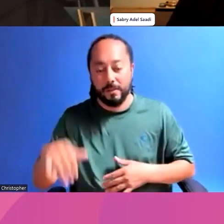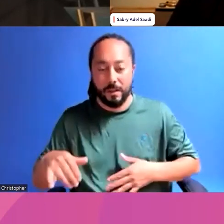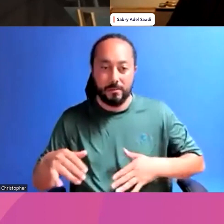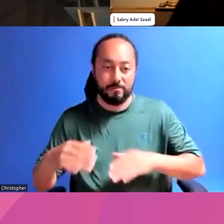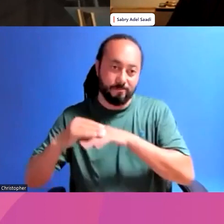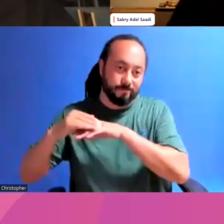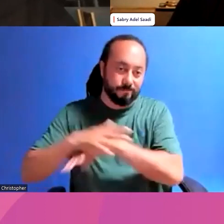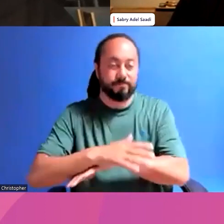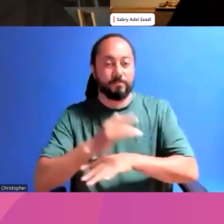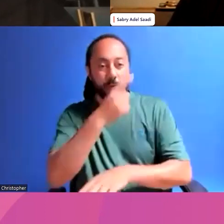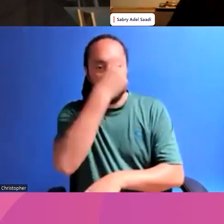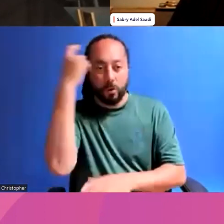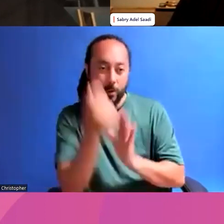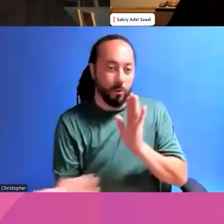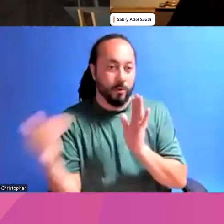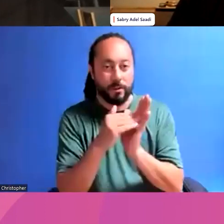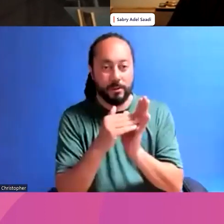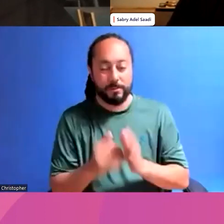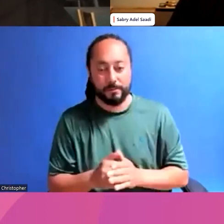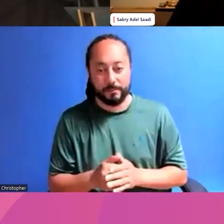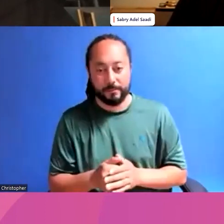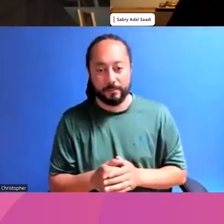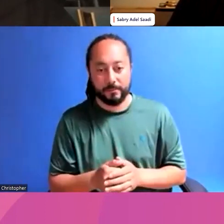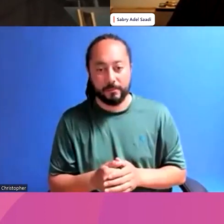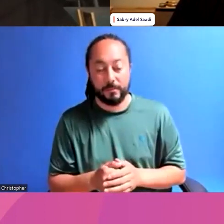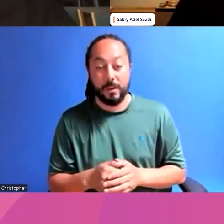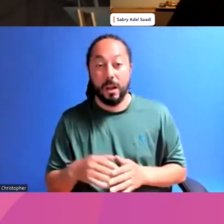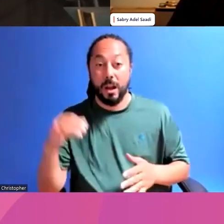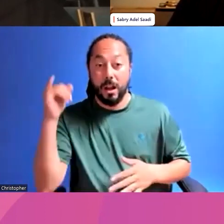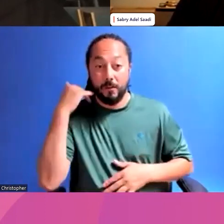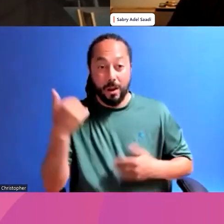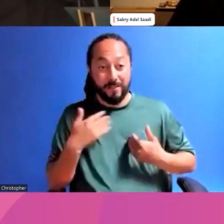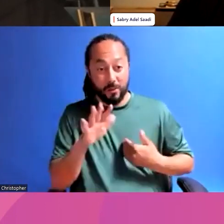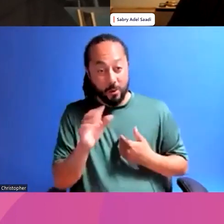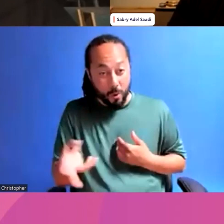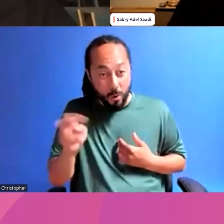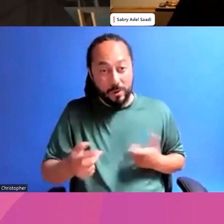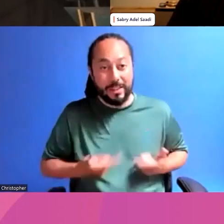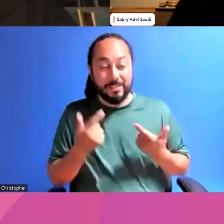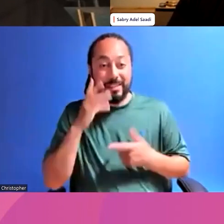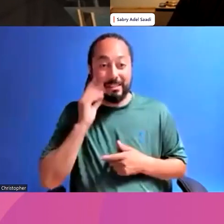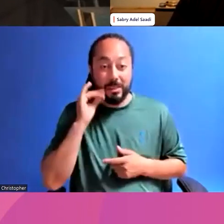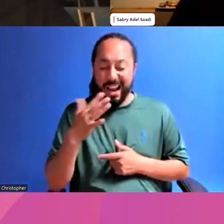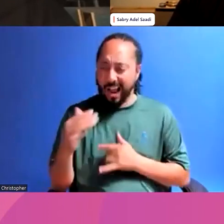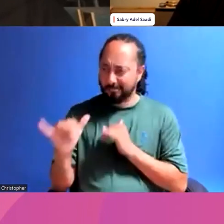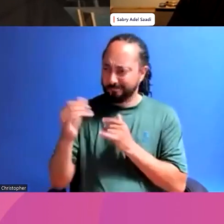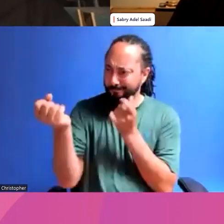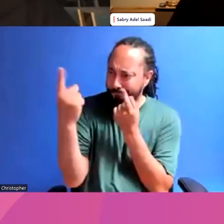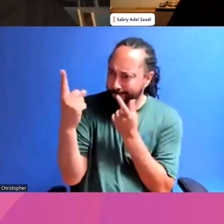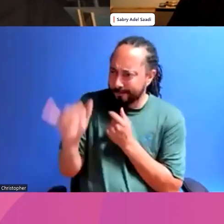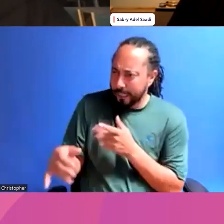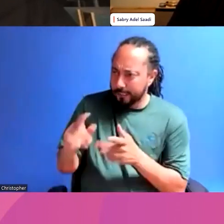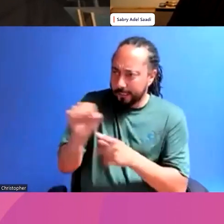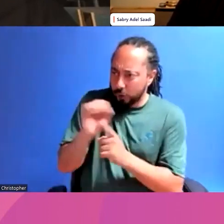into re-traumatization, if you will, especially if you have your own lived experience and you empathize with that specific